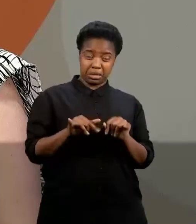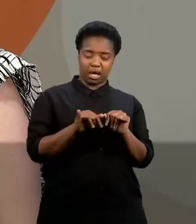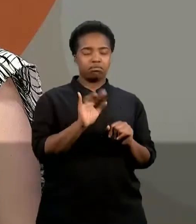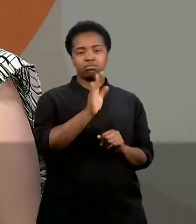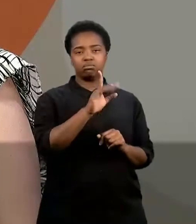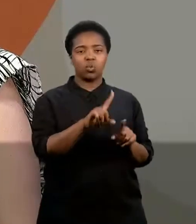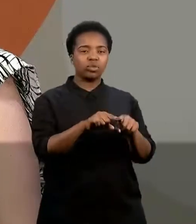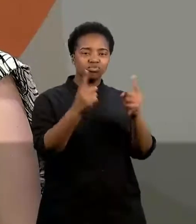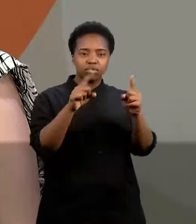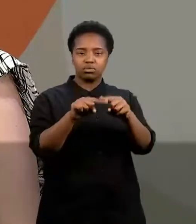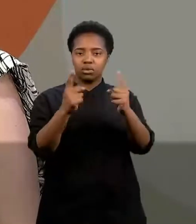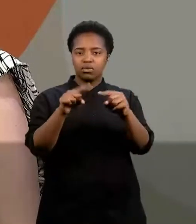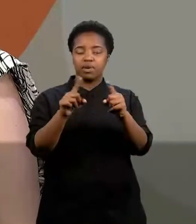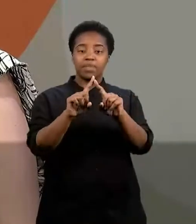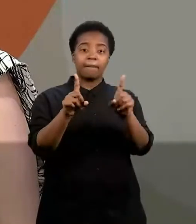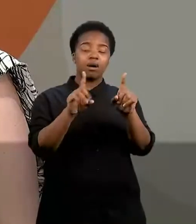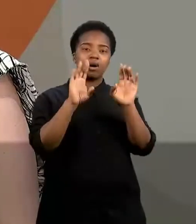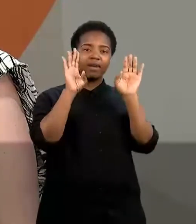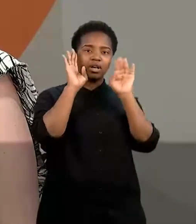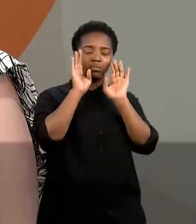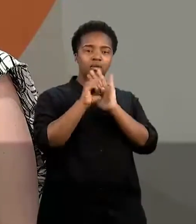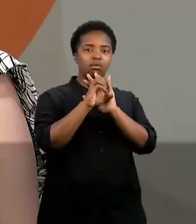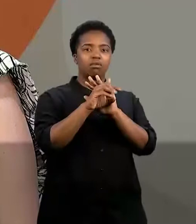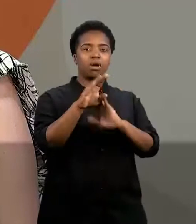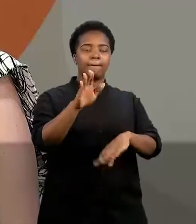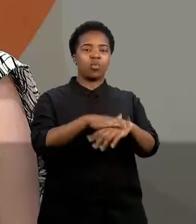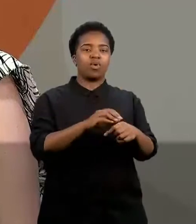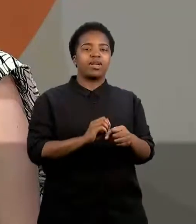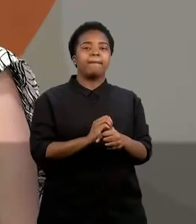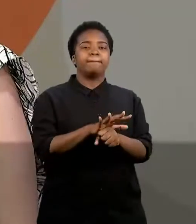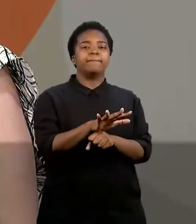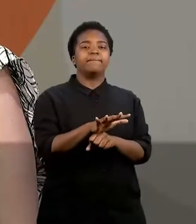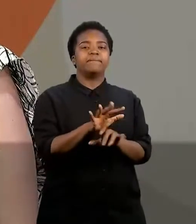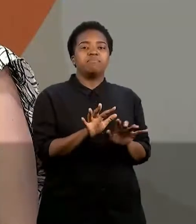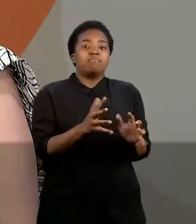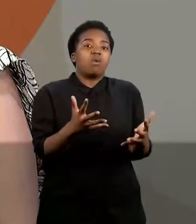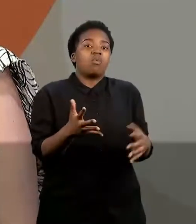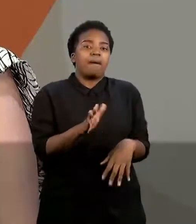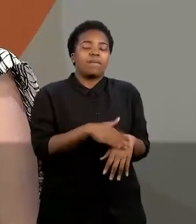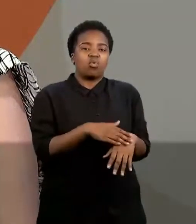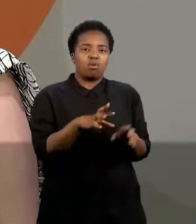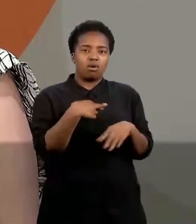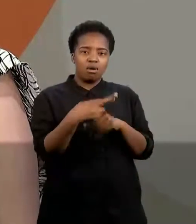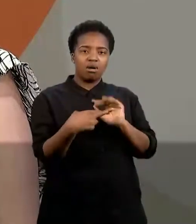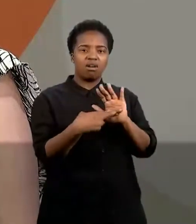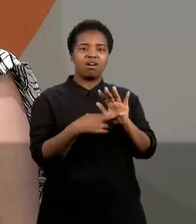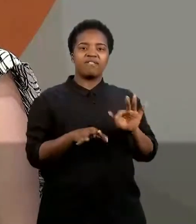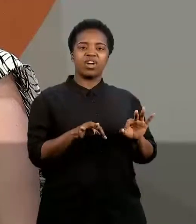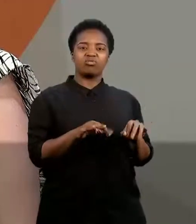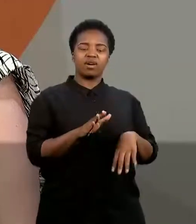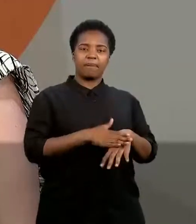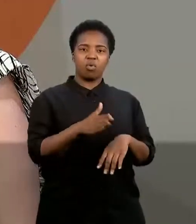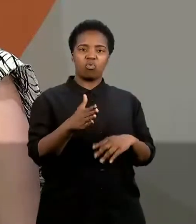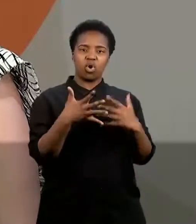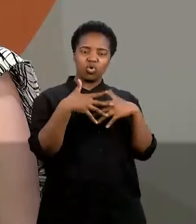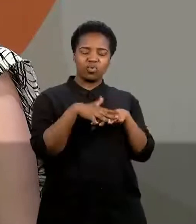do think social media platforms are having a much bigger impact on having more representative fashion, having more